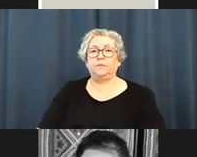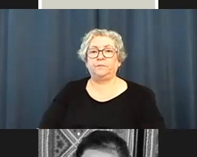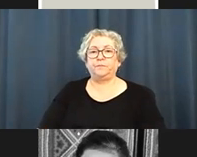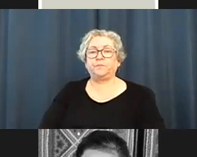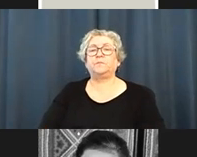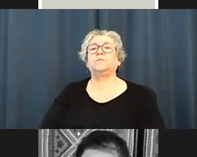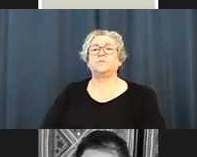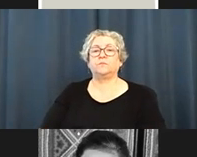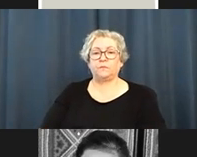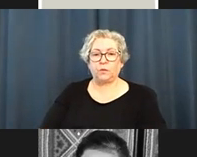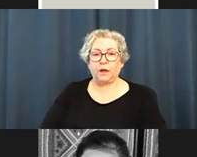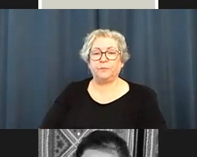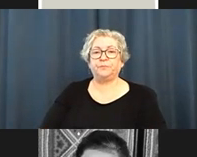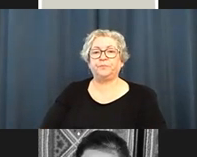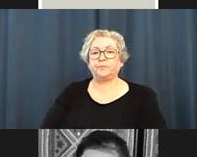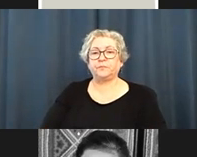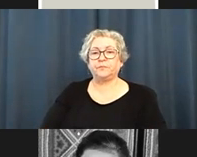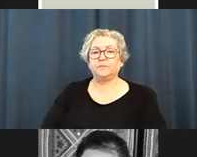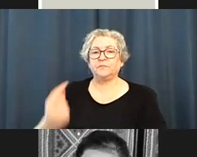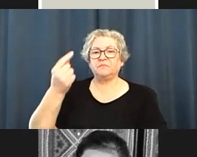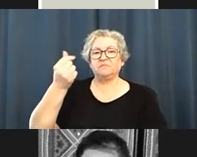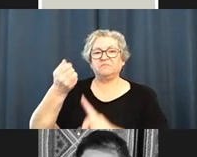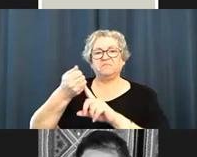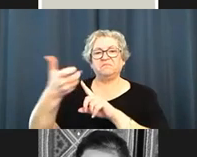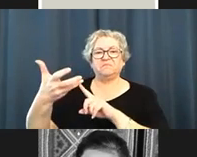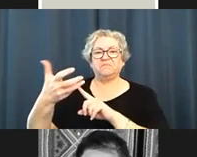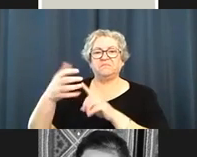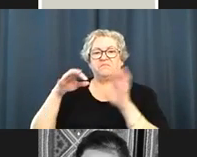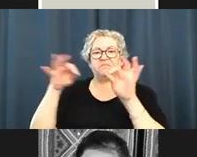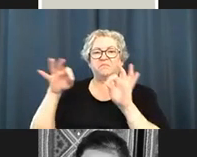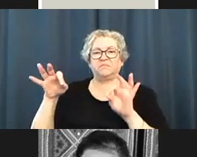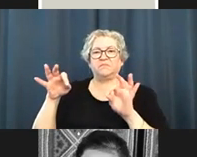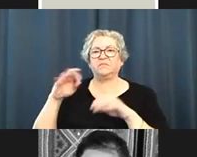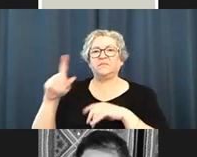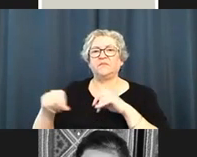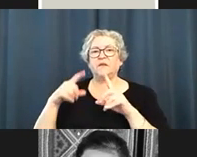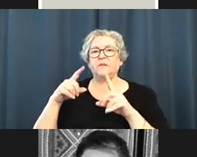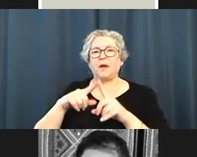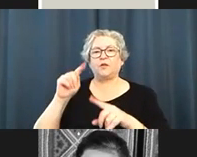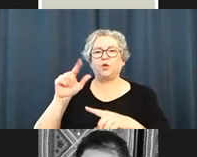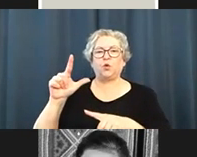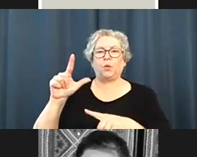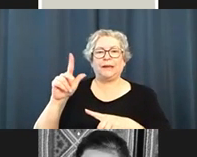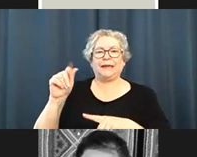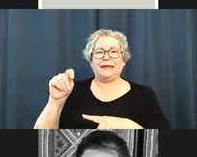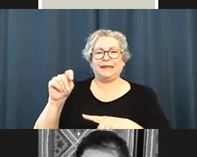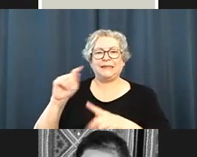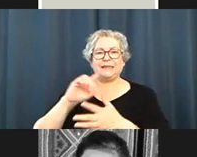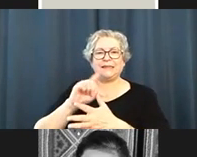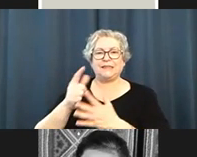Okay, so a little bit about the Toolkit series itself, and Josie did ask me to